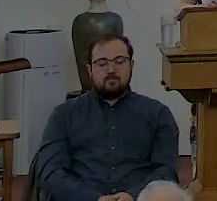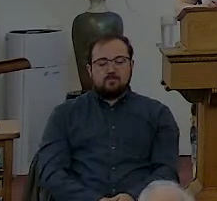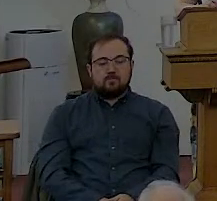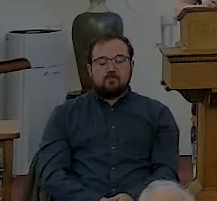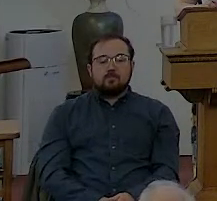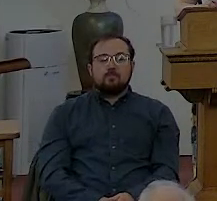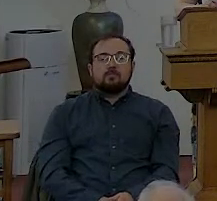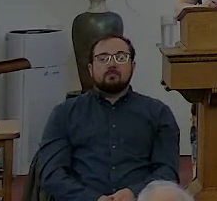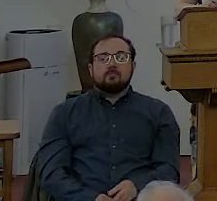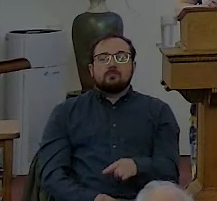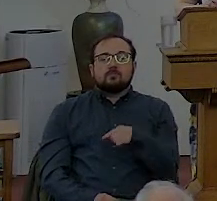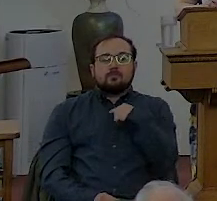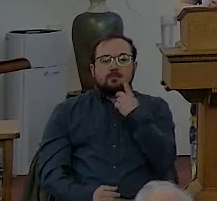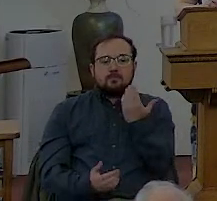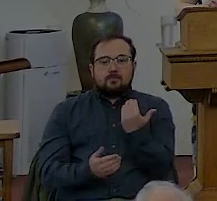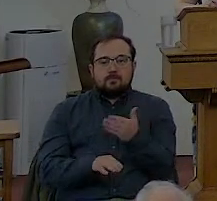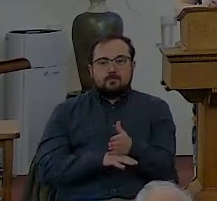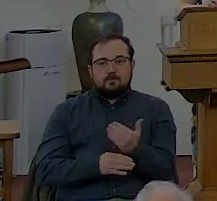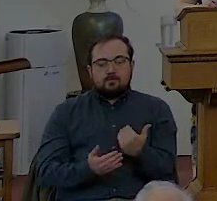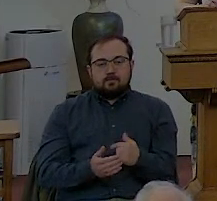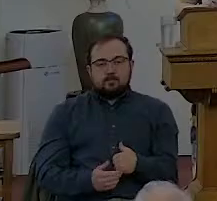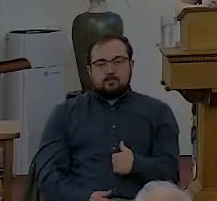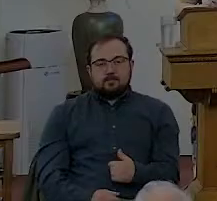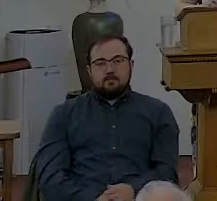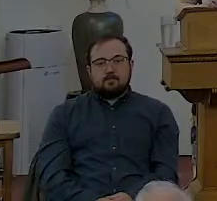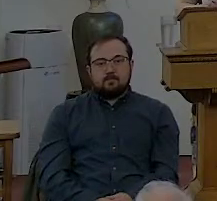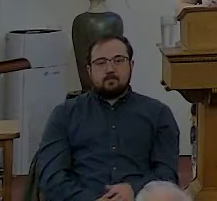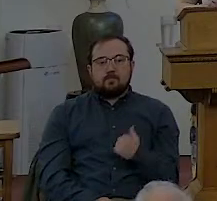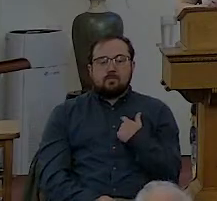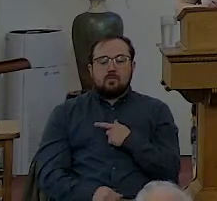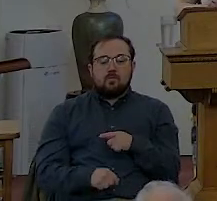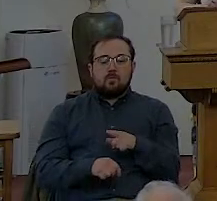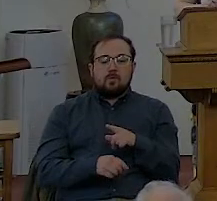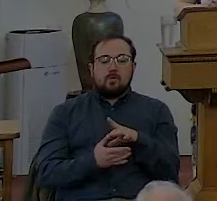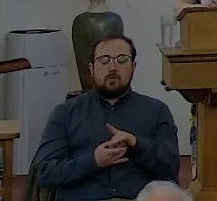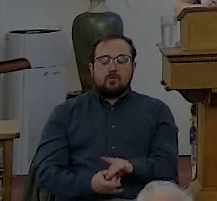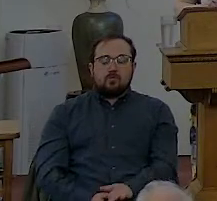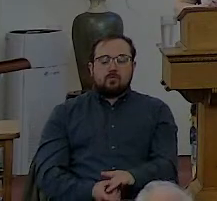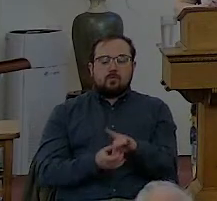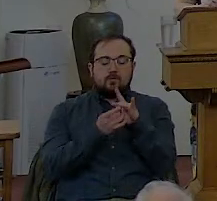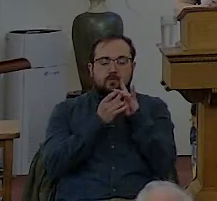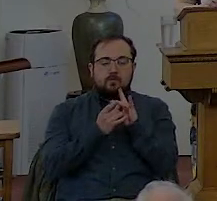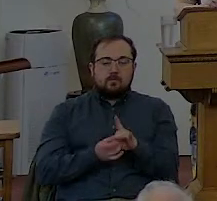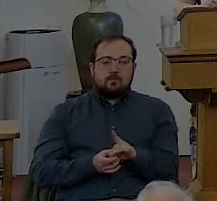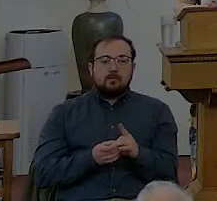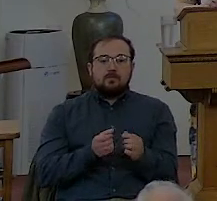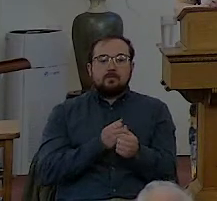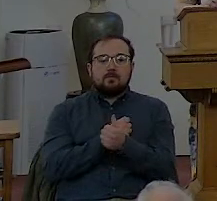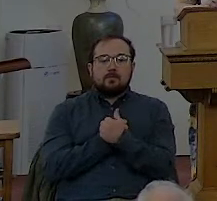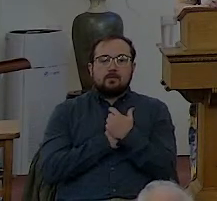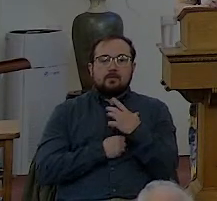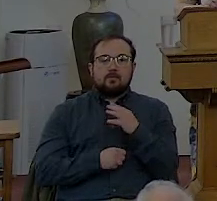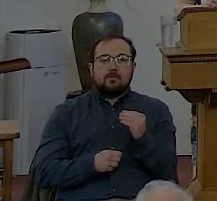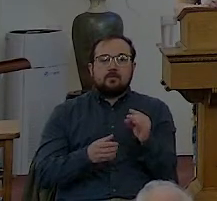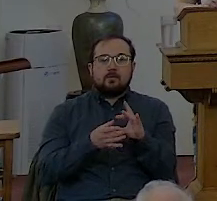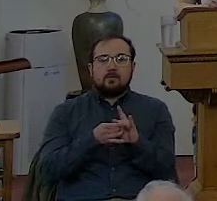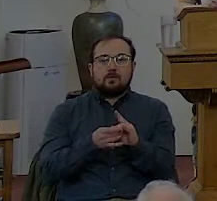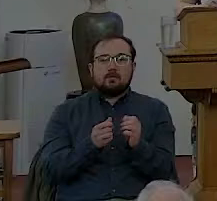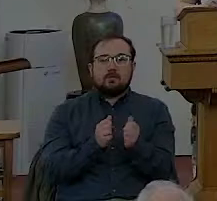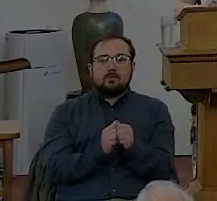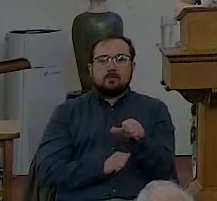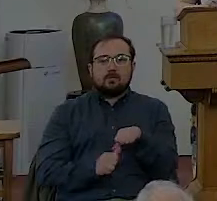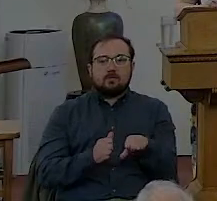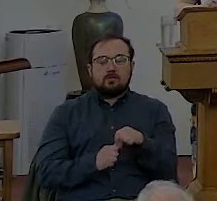Repeat after me. We are grounded in love and connected to each other. We